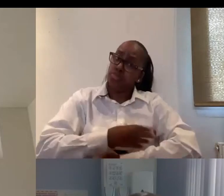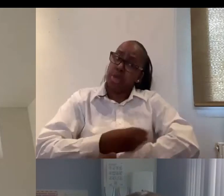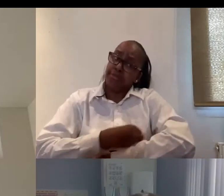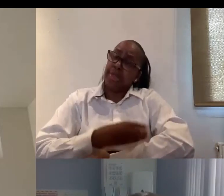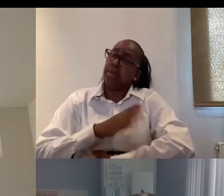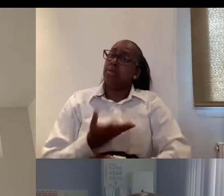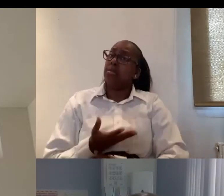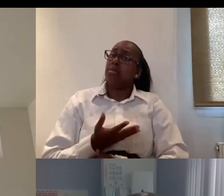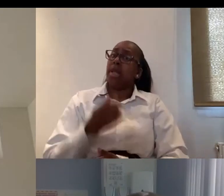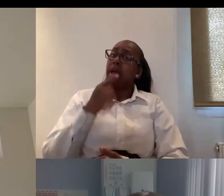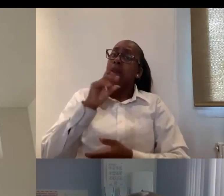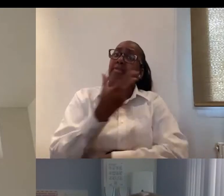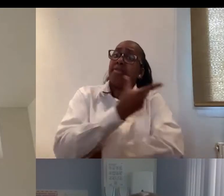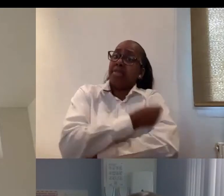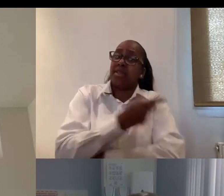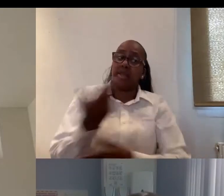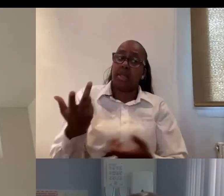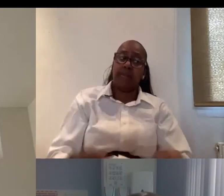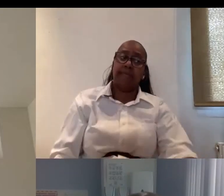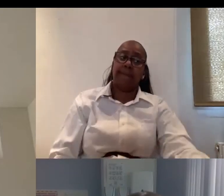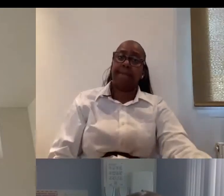you have vaccination.